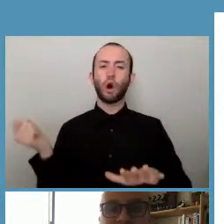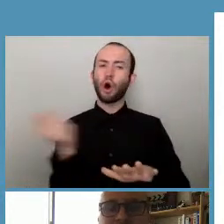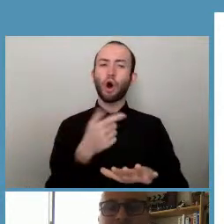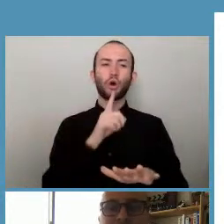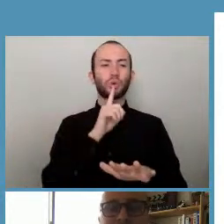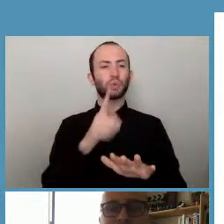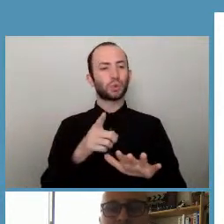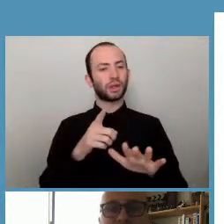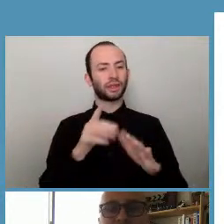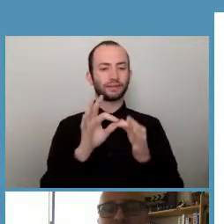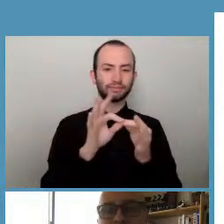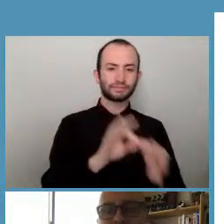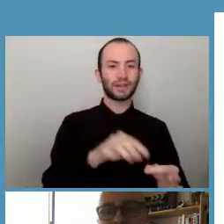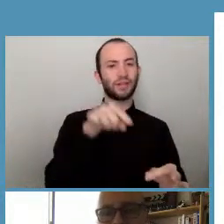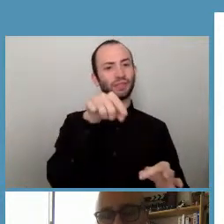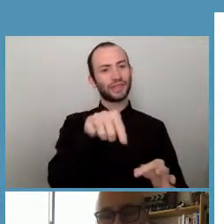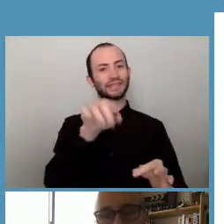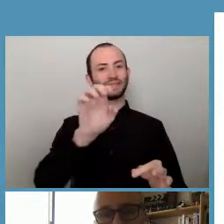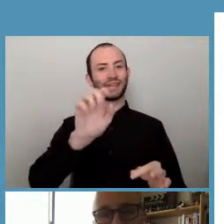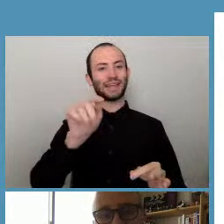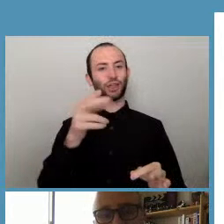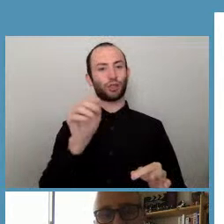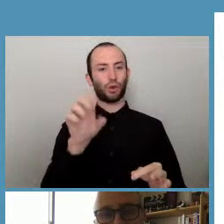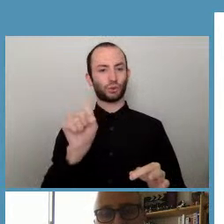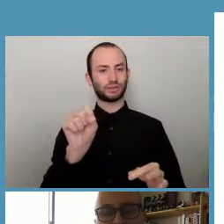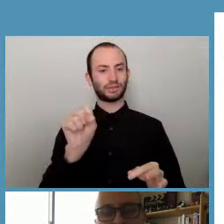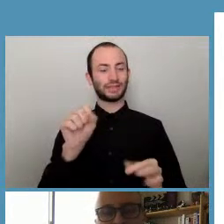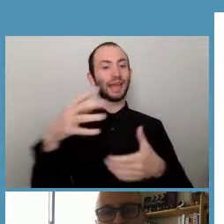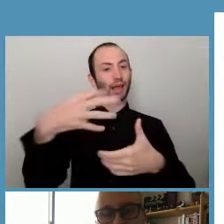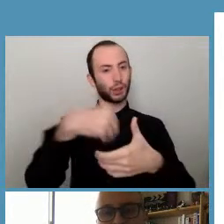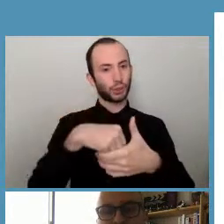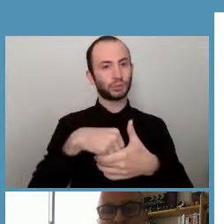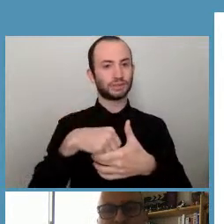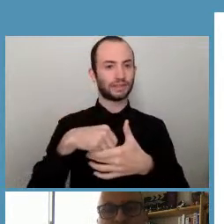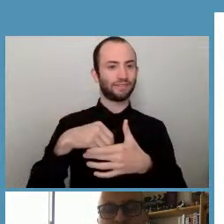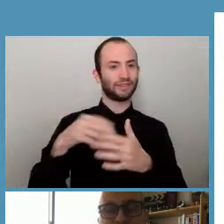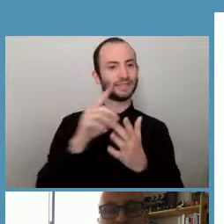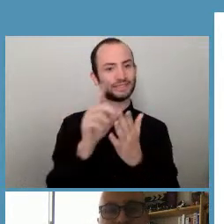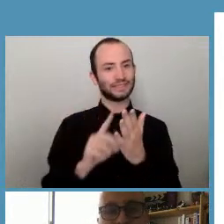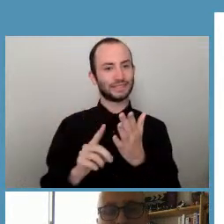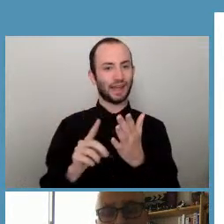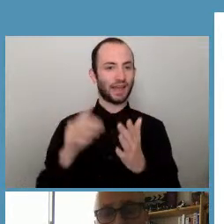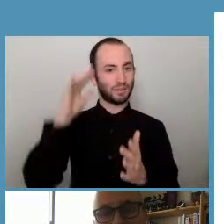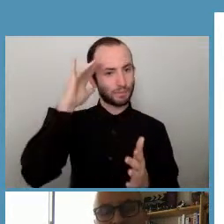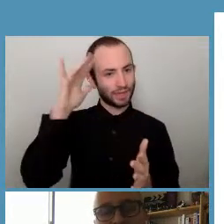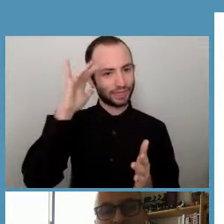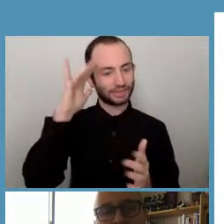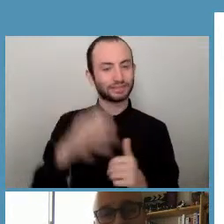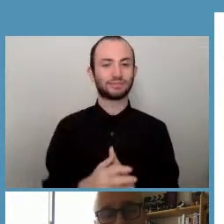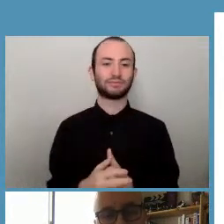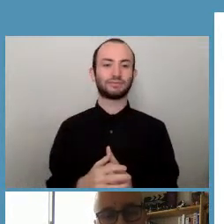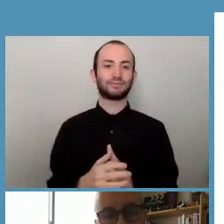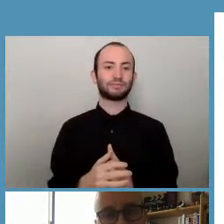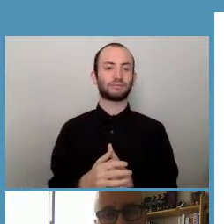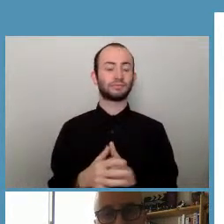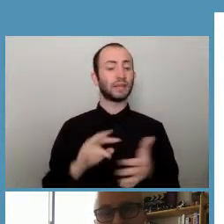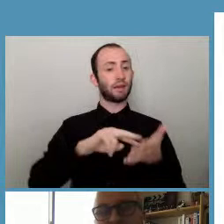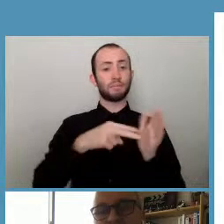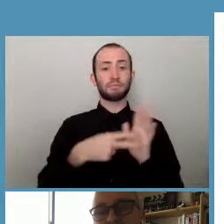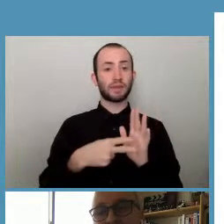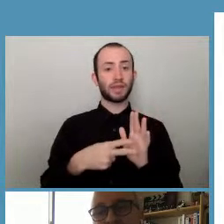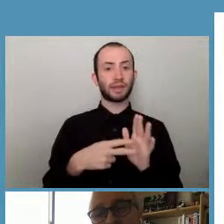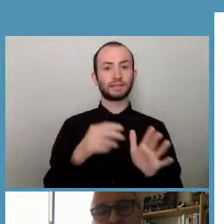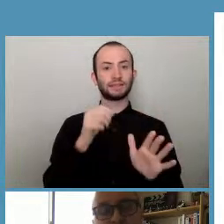an inclusive design methodology, and a little bit different from accessibility. What do we mean? We mean that rather than design and develop